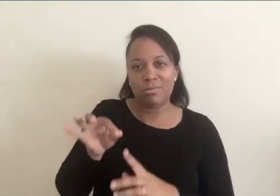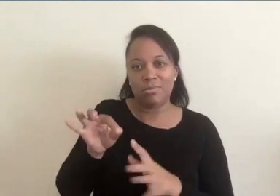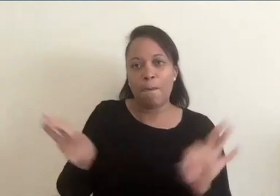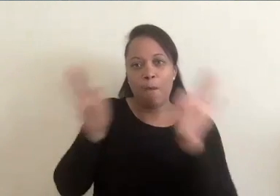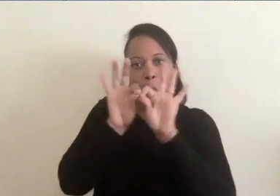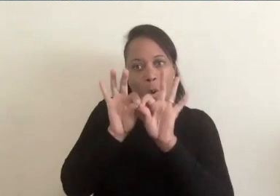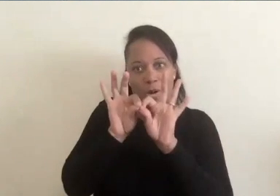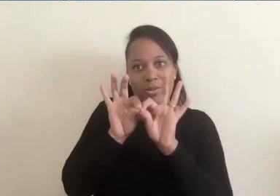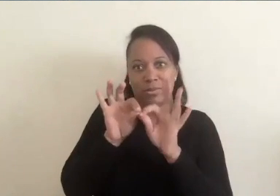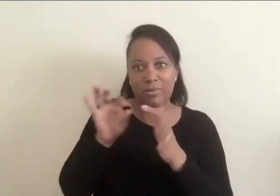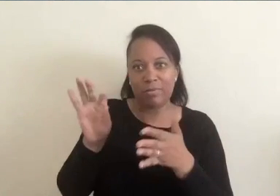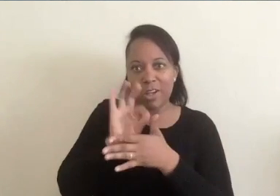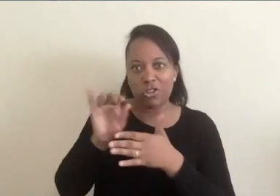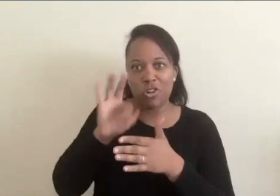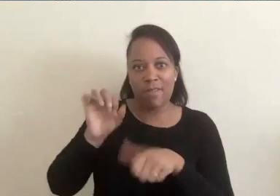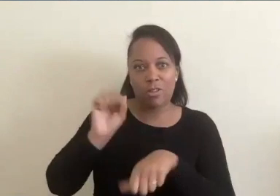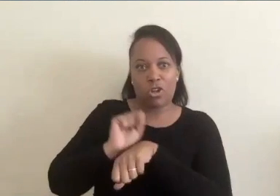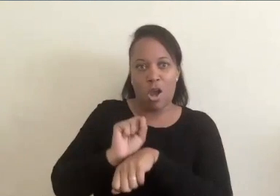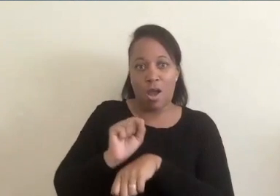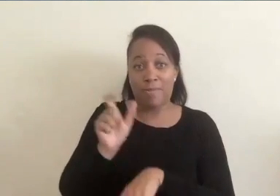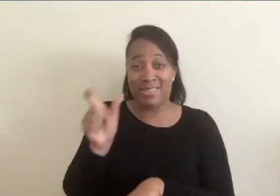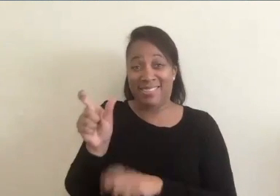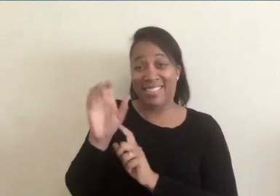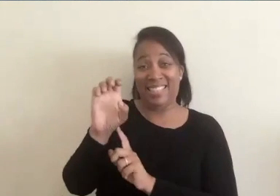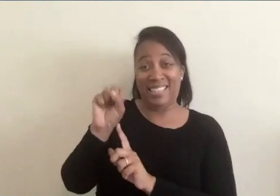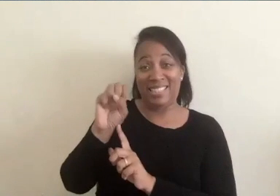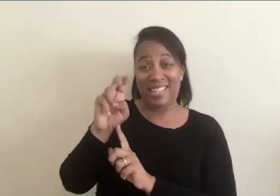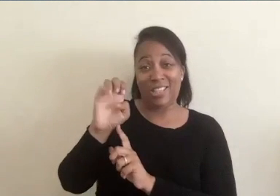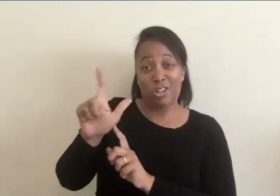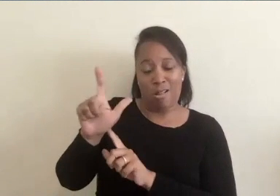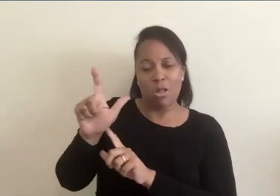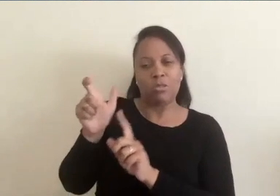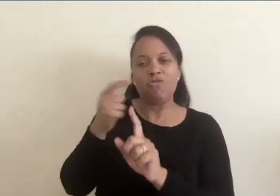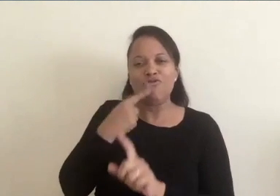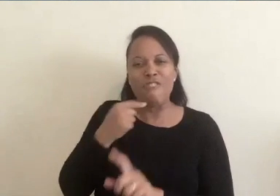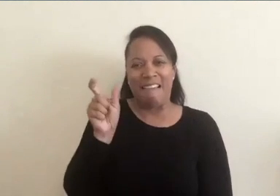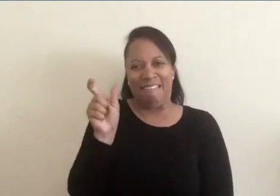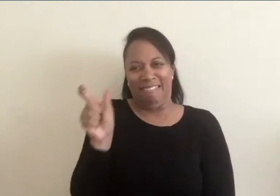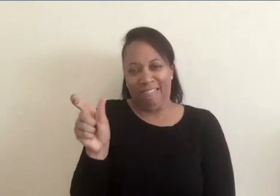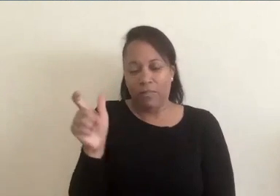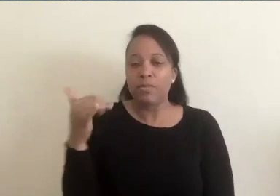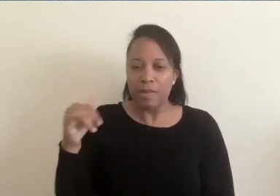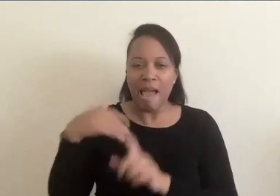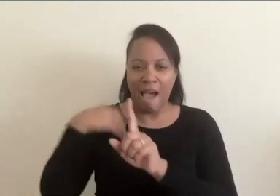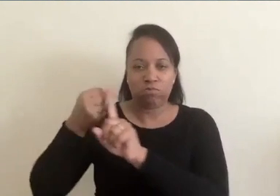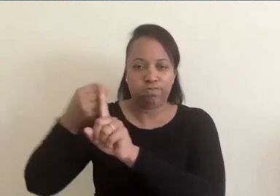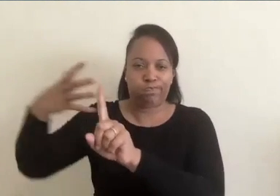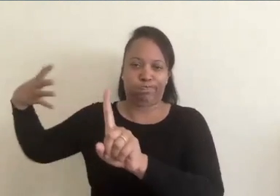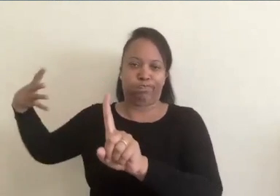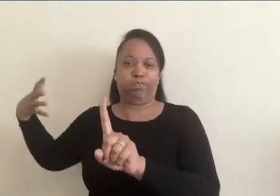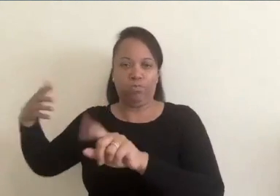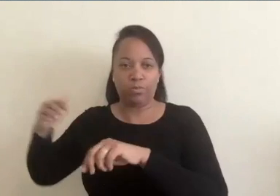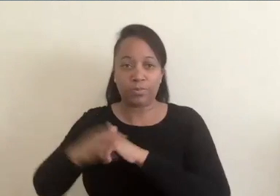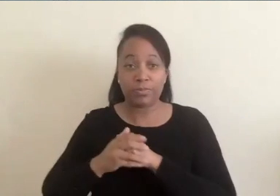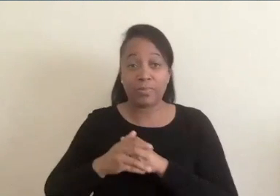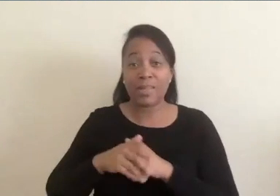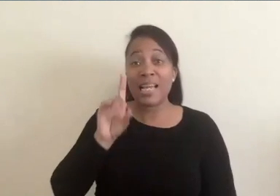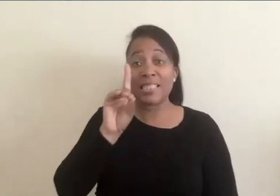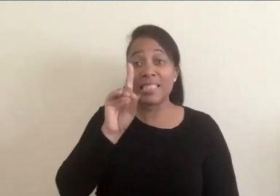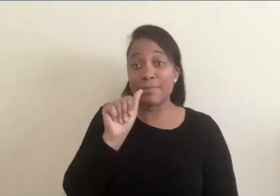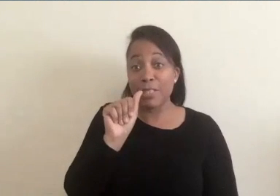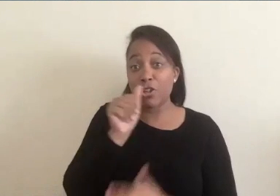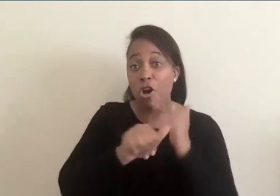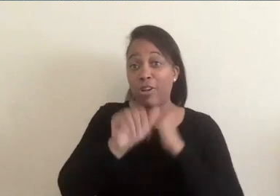here, essential functions is bolded, it's in red, that has its own set of definitions. A disability under the